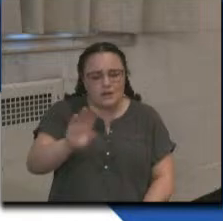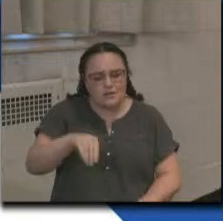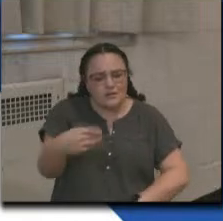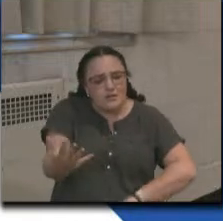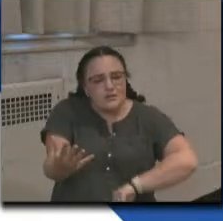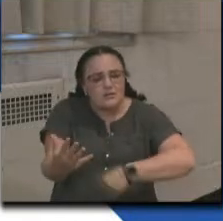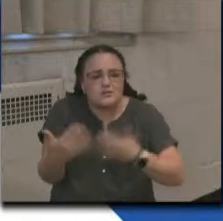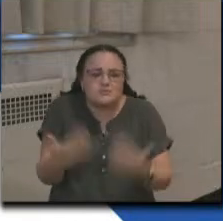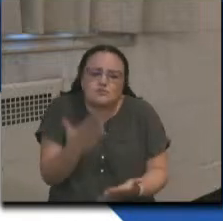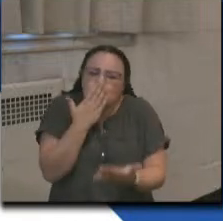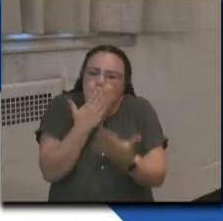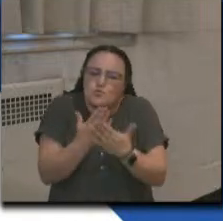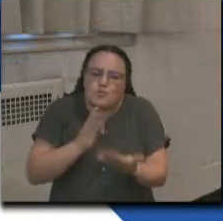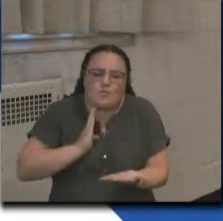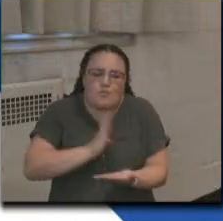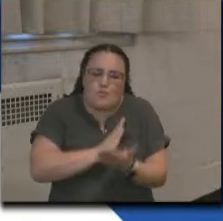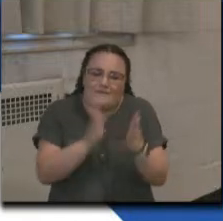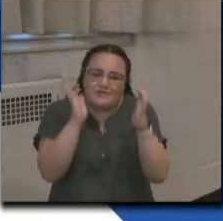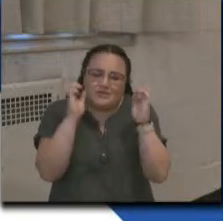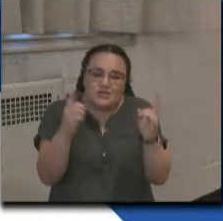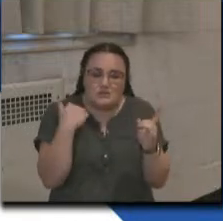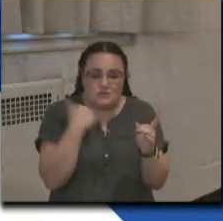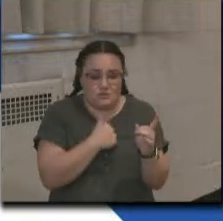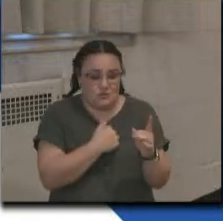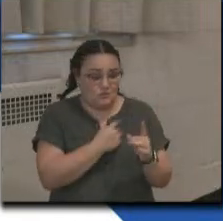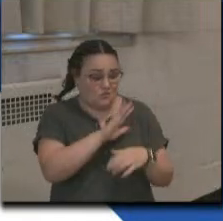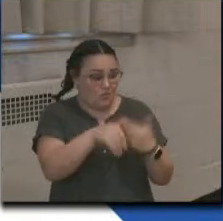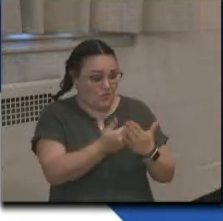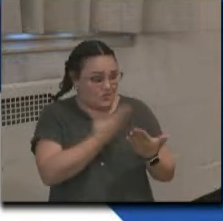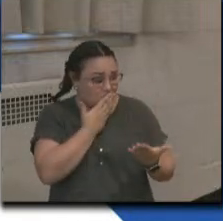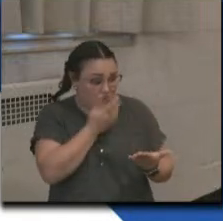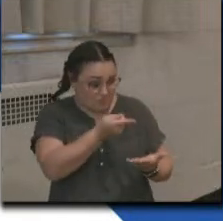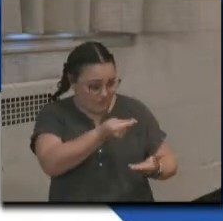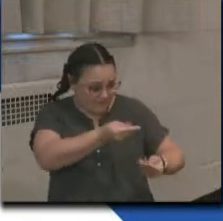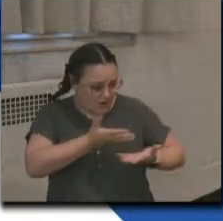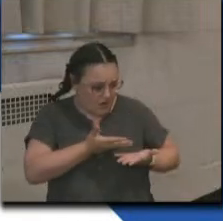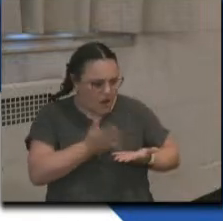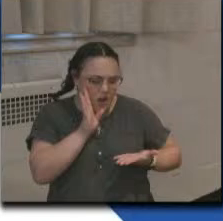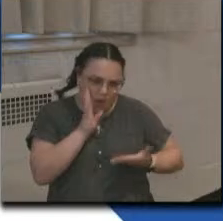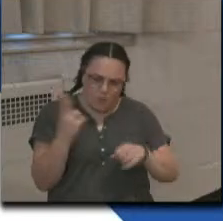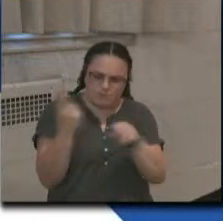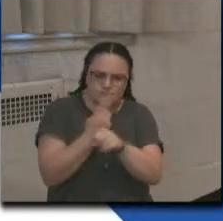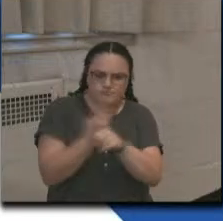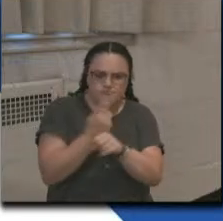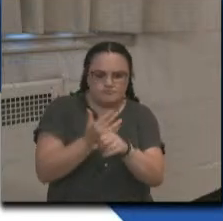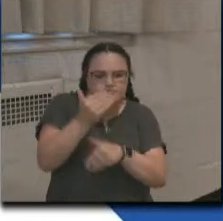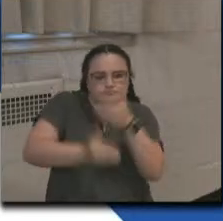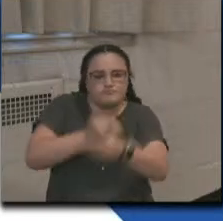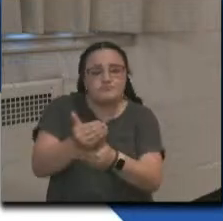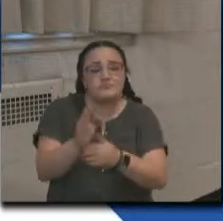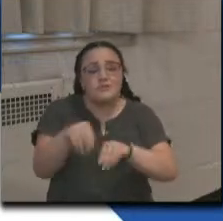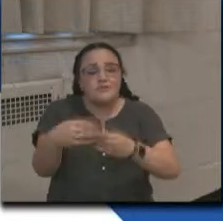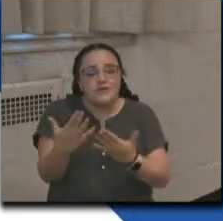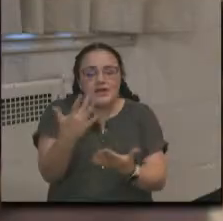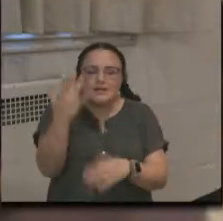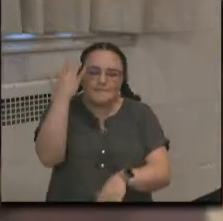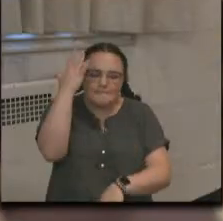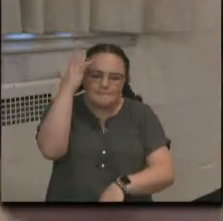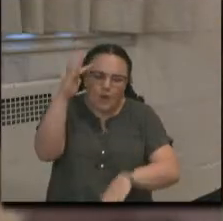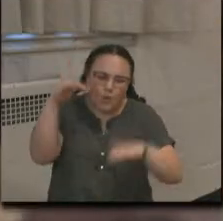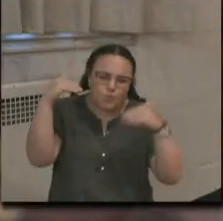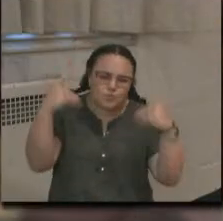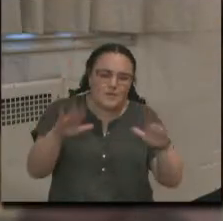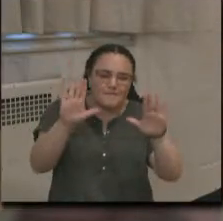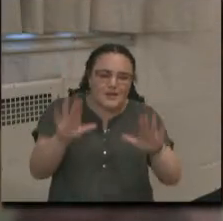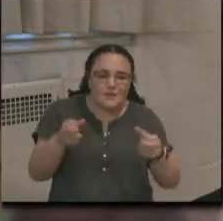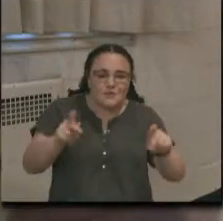this board, and we will use it to spur us further along in our journey of providing excellent education opportunities to our students. Hey